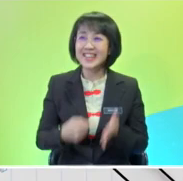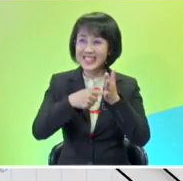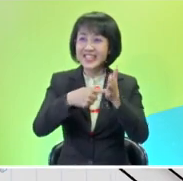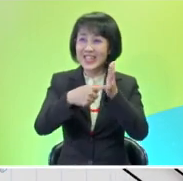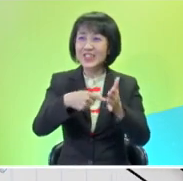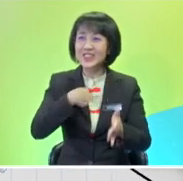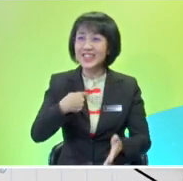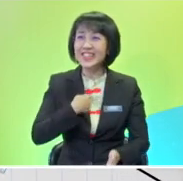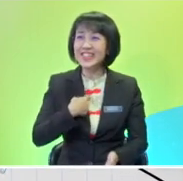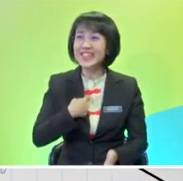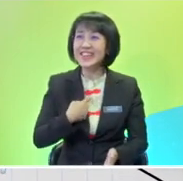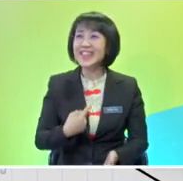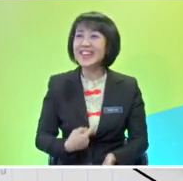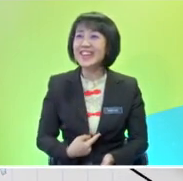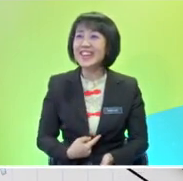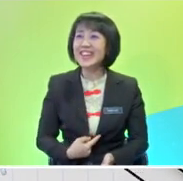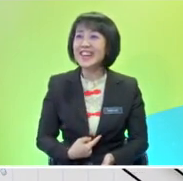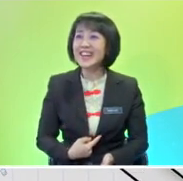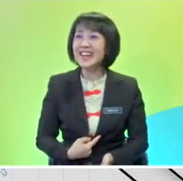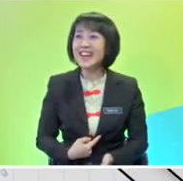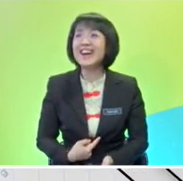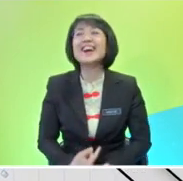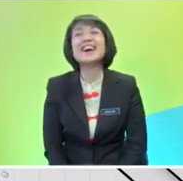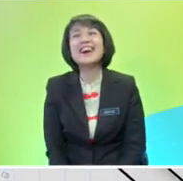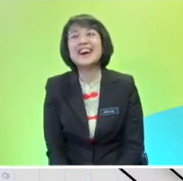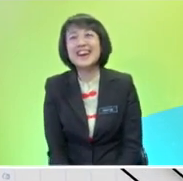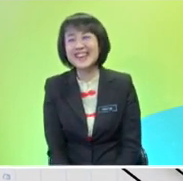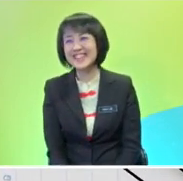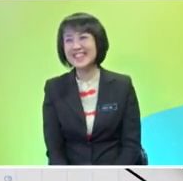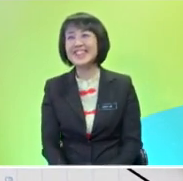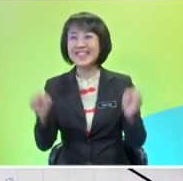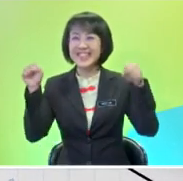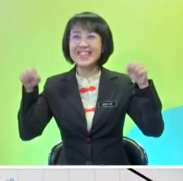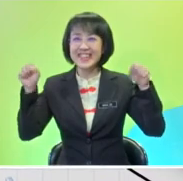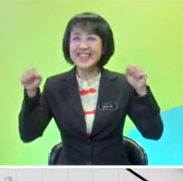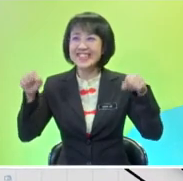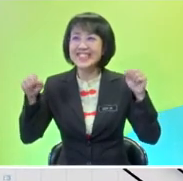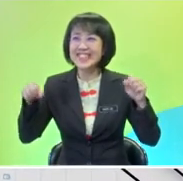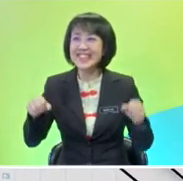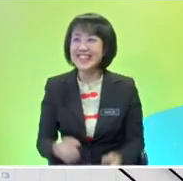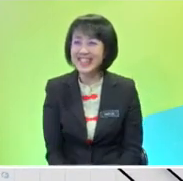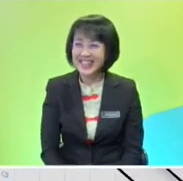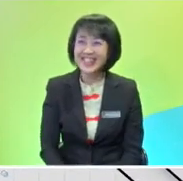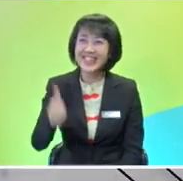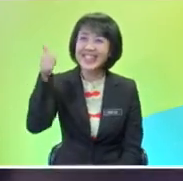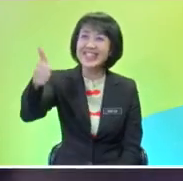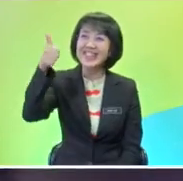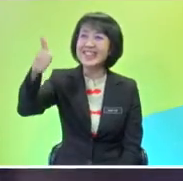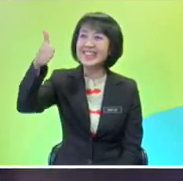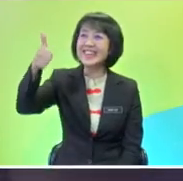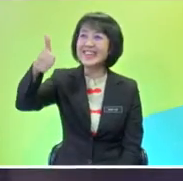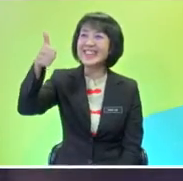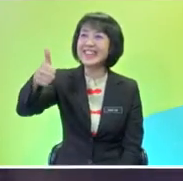Oh, he's doing it! Oh, no, no. Oh, okay. Oh, he can. He did it. Well done. So okay.